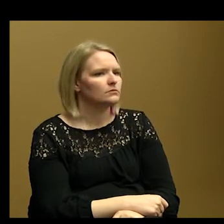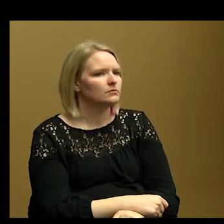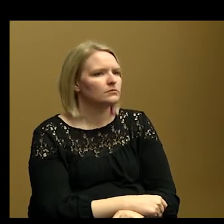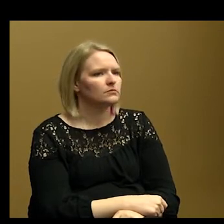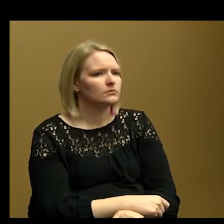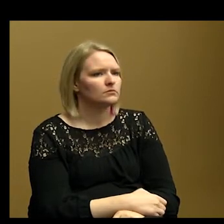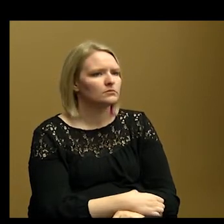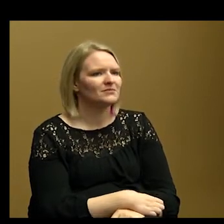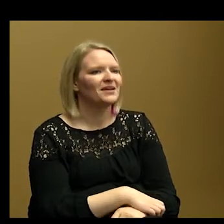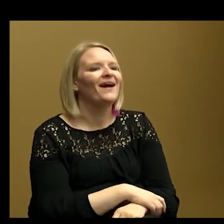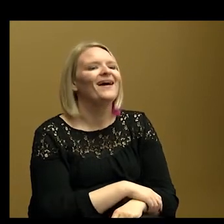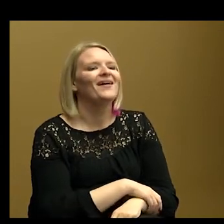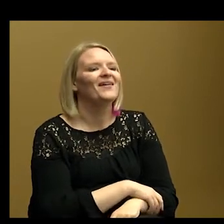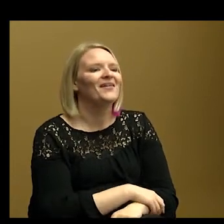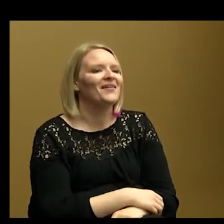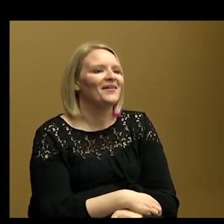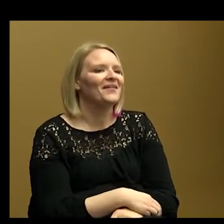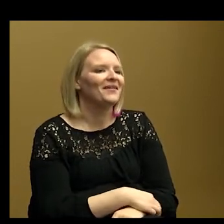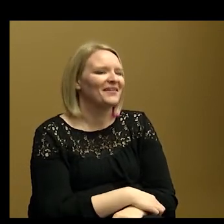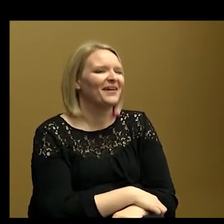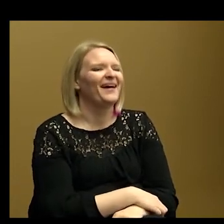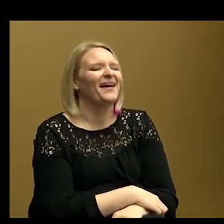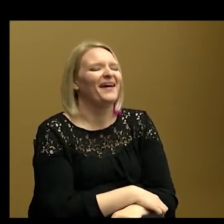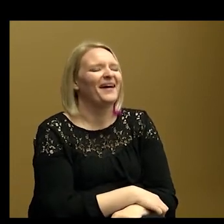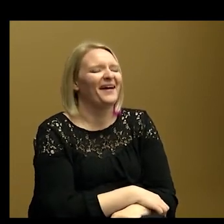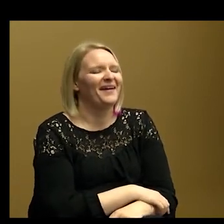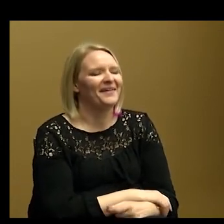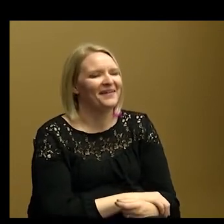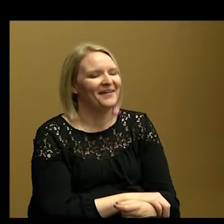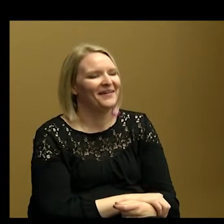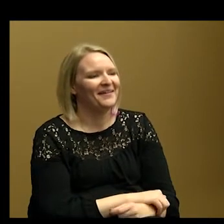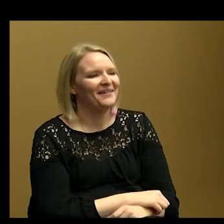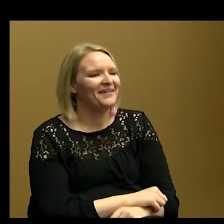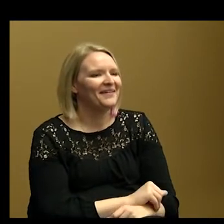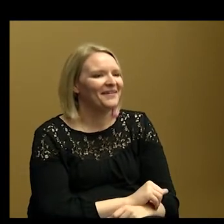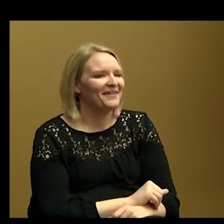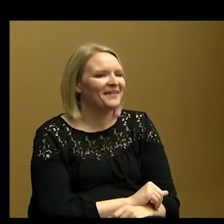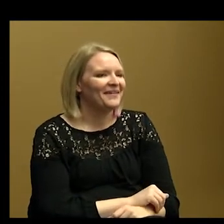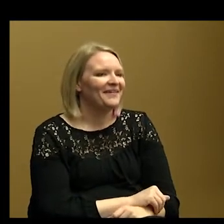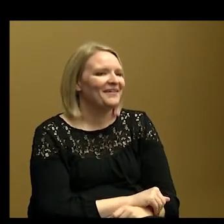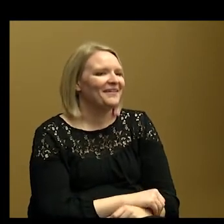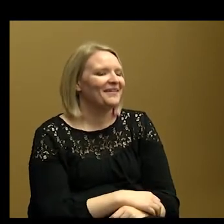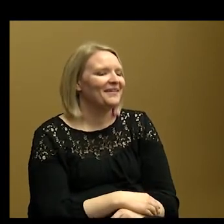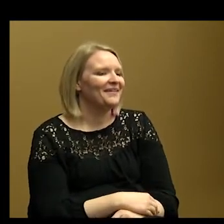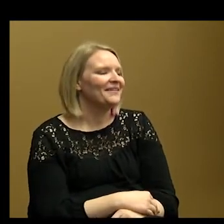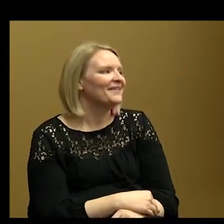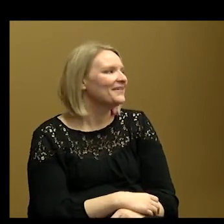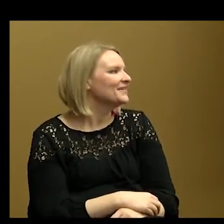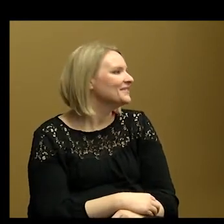And whoops, I went the wrong way. Okay. And as they're progressing down